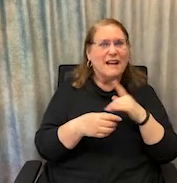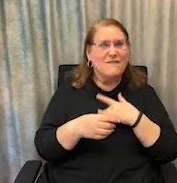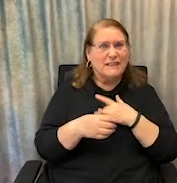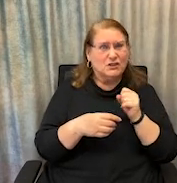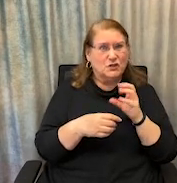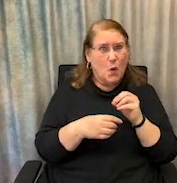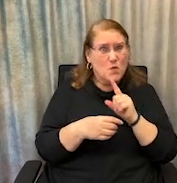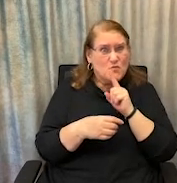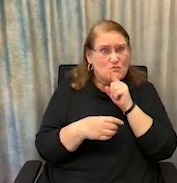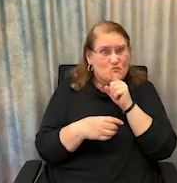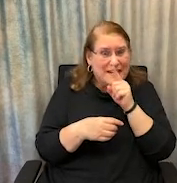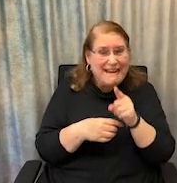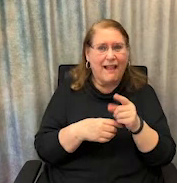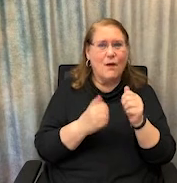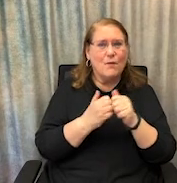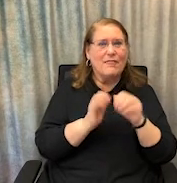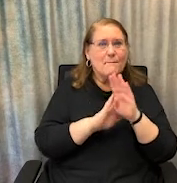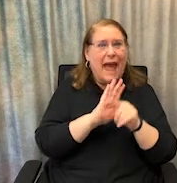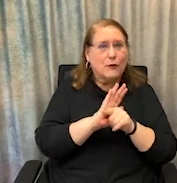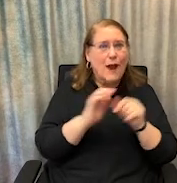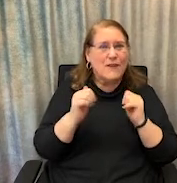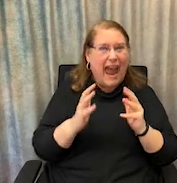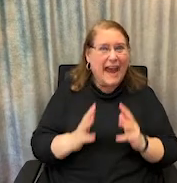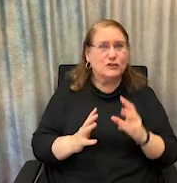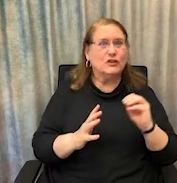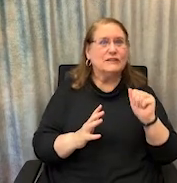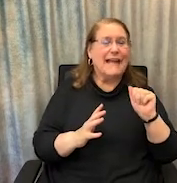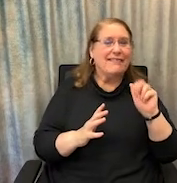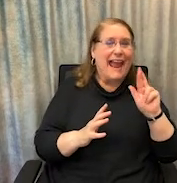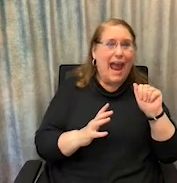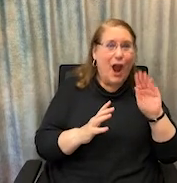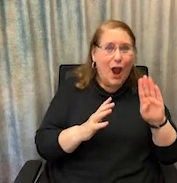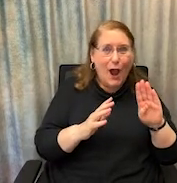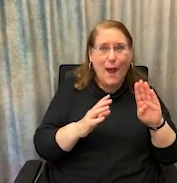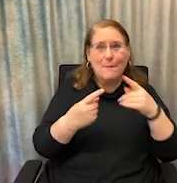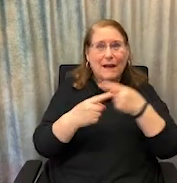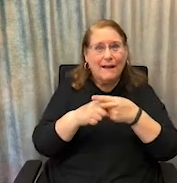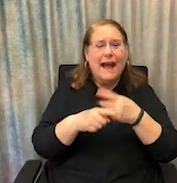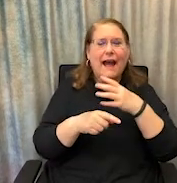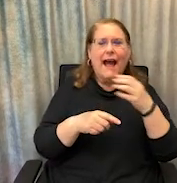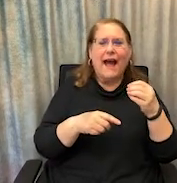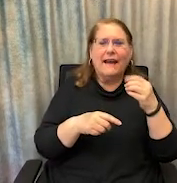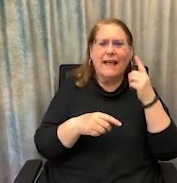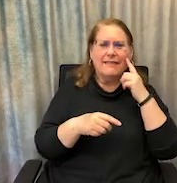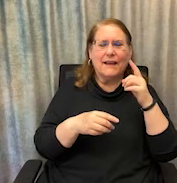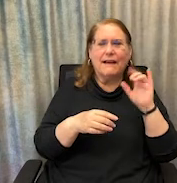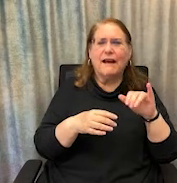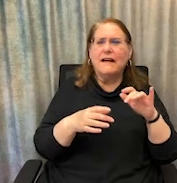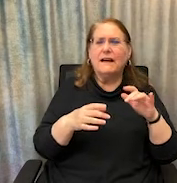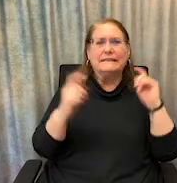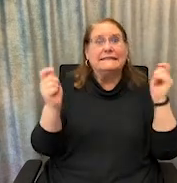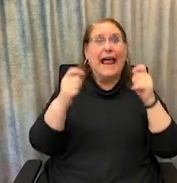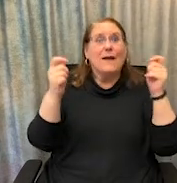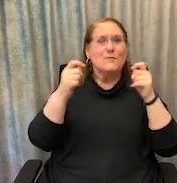in the background, so the background actors. And I think it's because of the good celebration mood